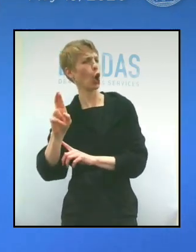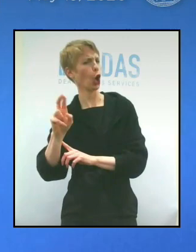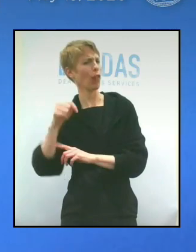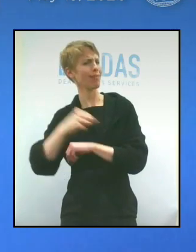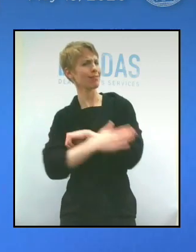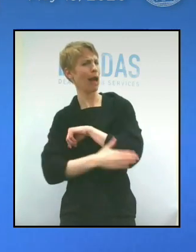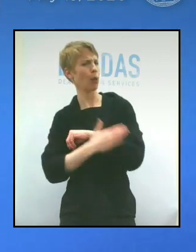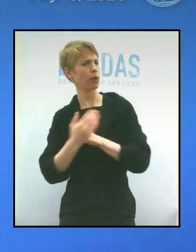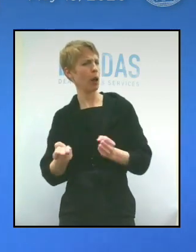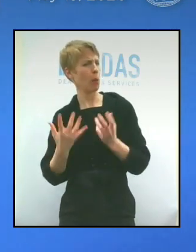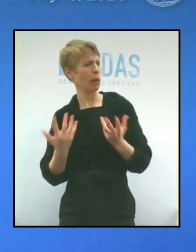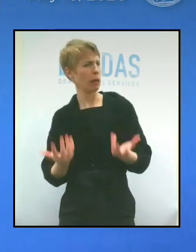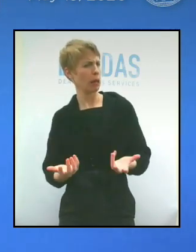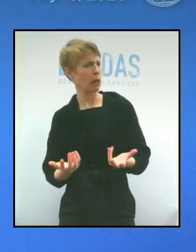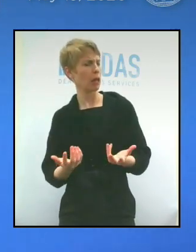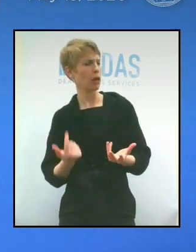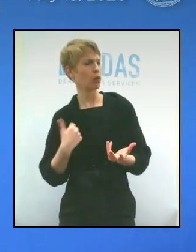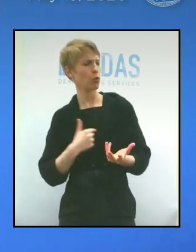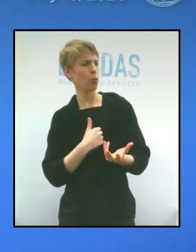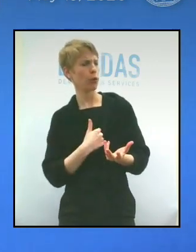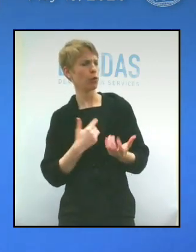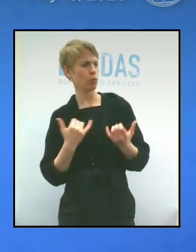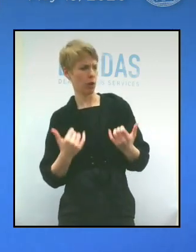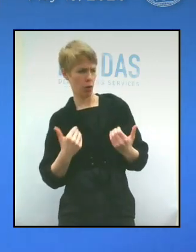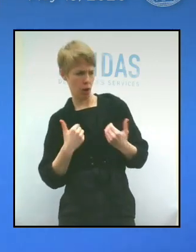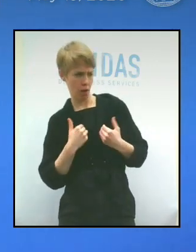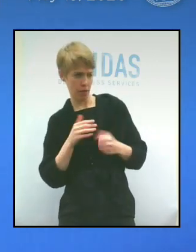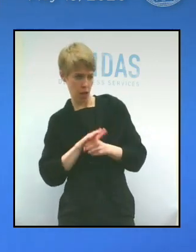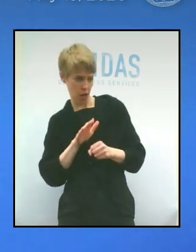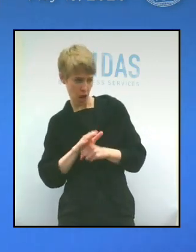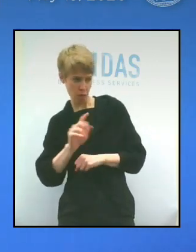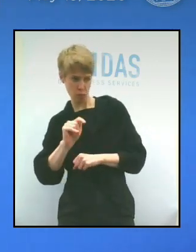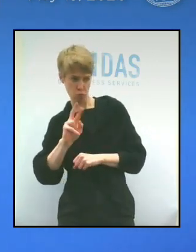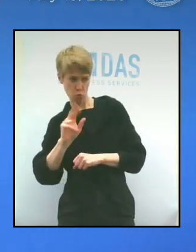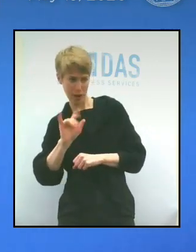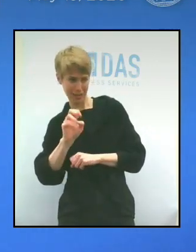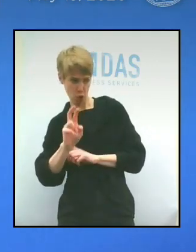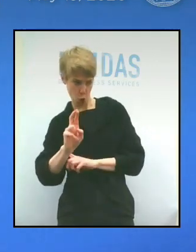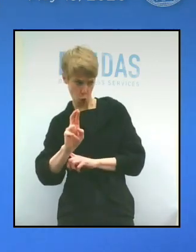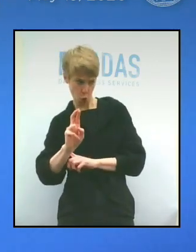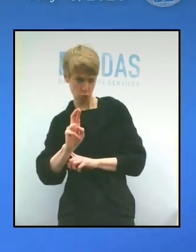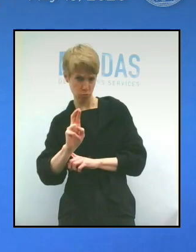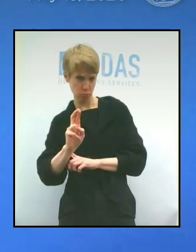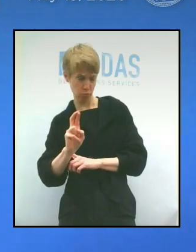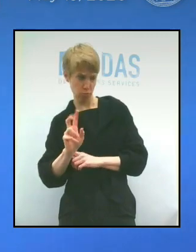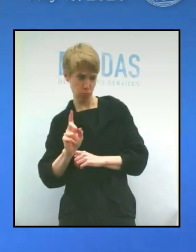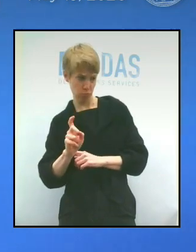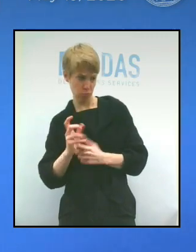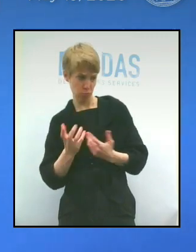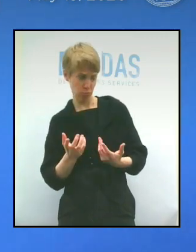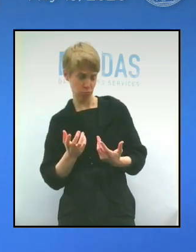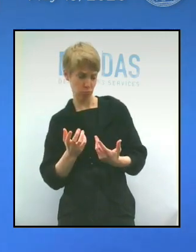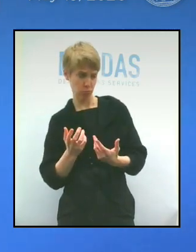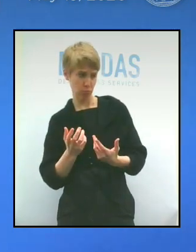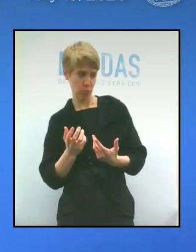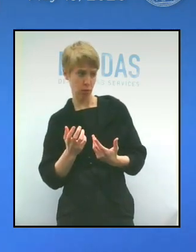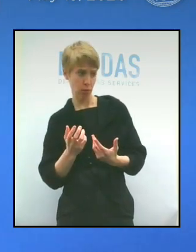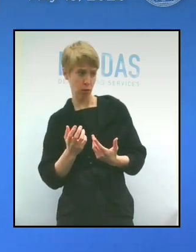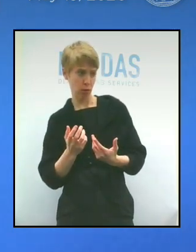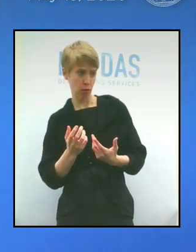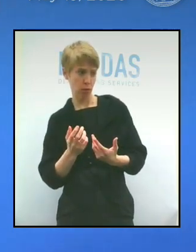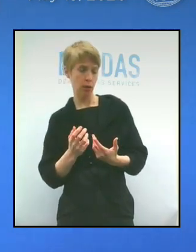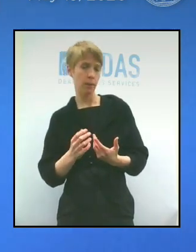moment ago. Does Erie County currently have enough tracers? And if not, can you explain what that expected term